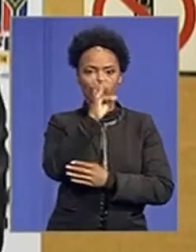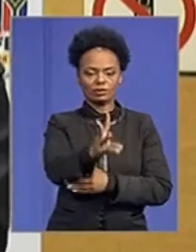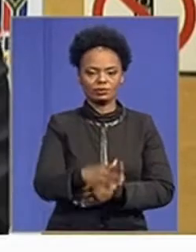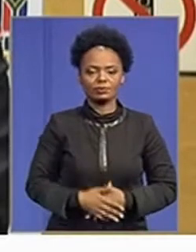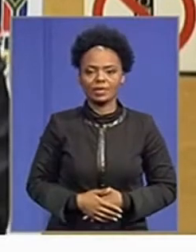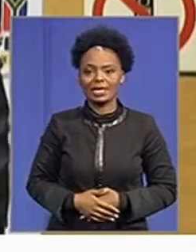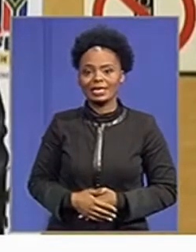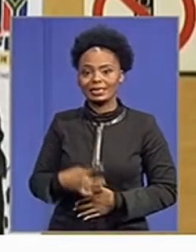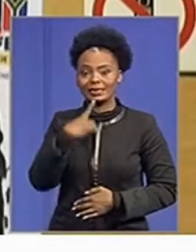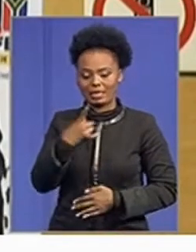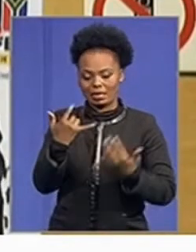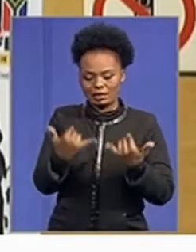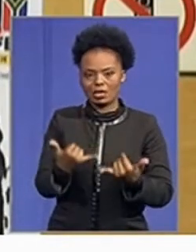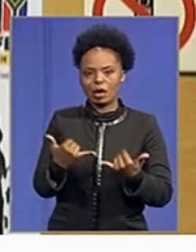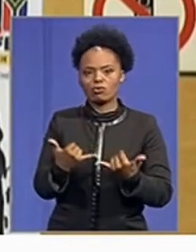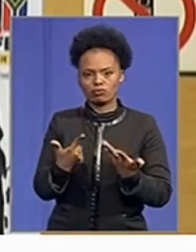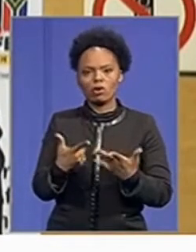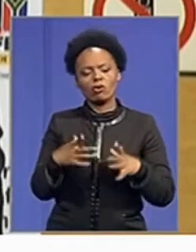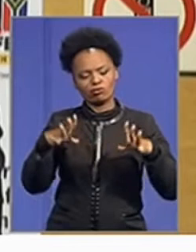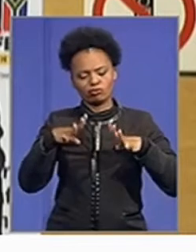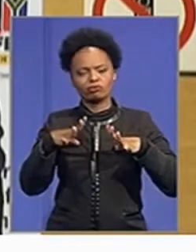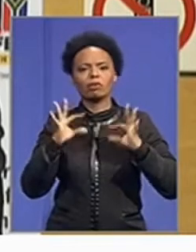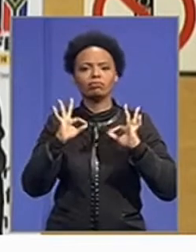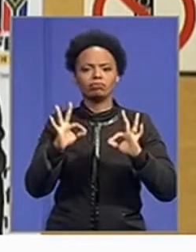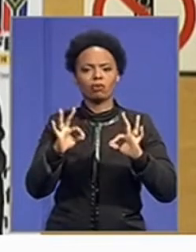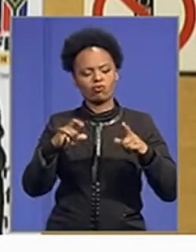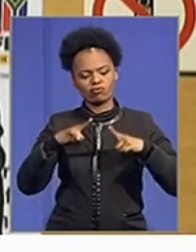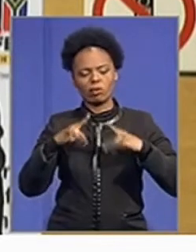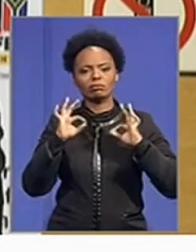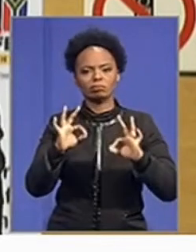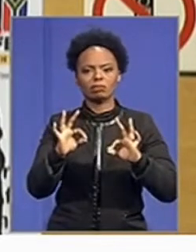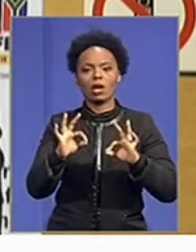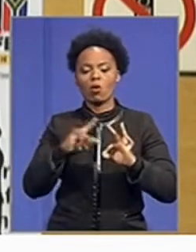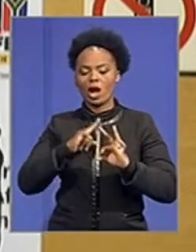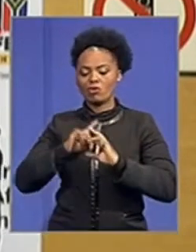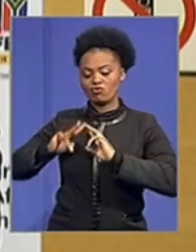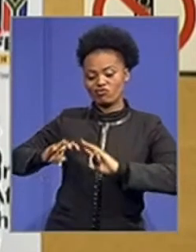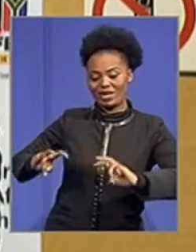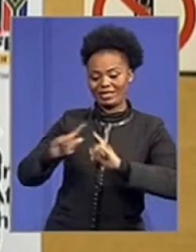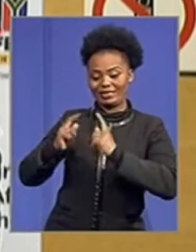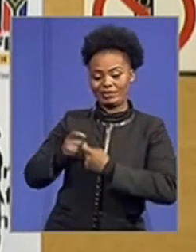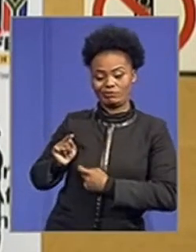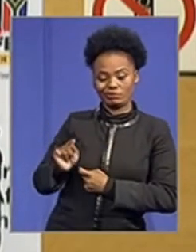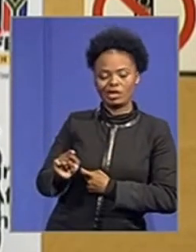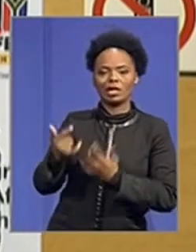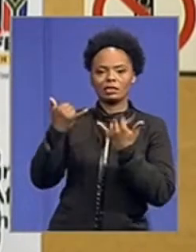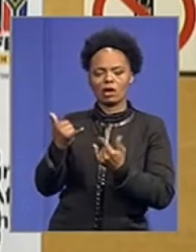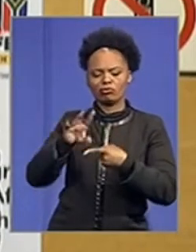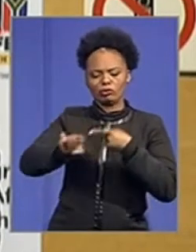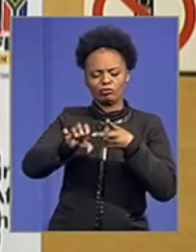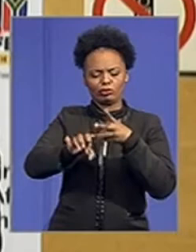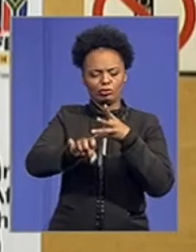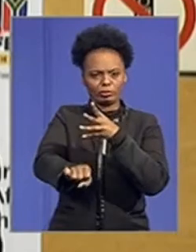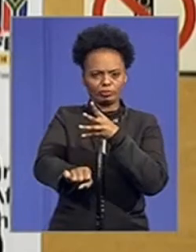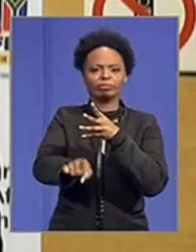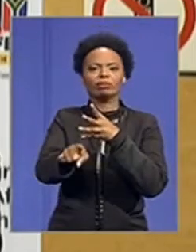say, is at an advanced stage. The investigating team has actually pointed to some of the findings as